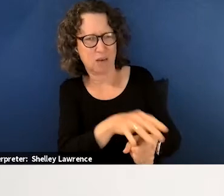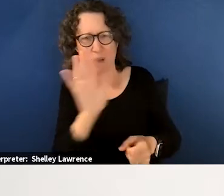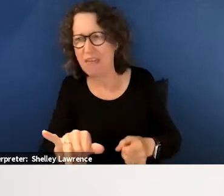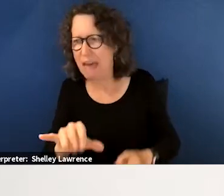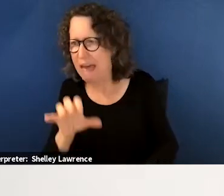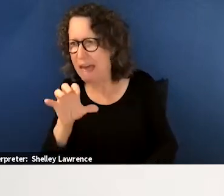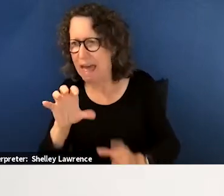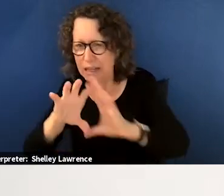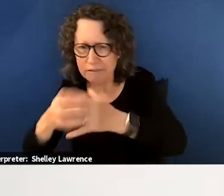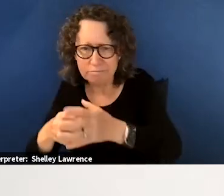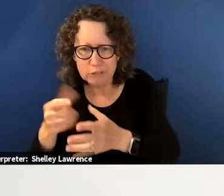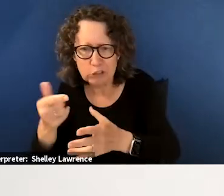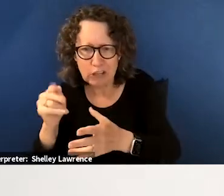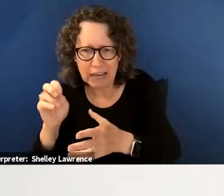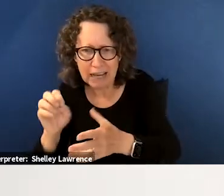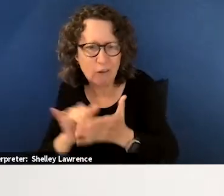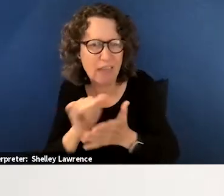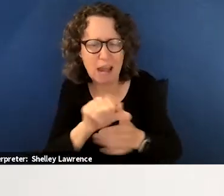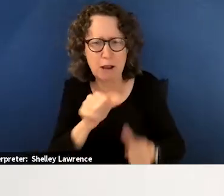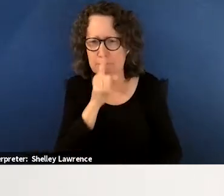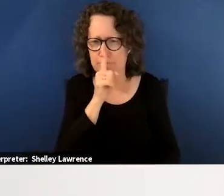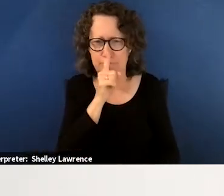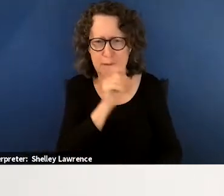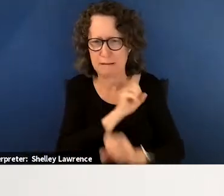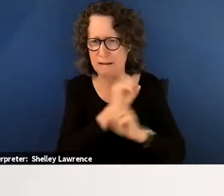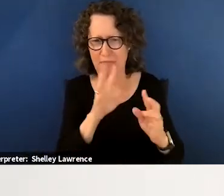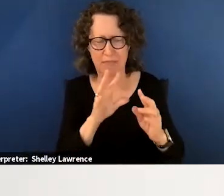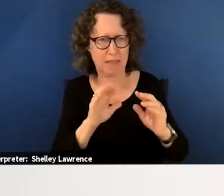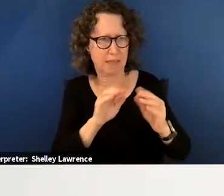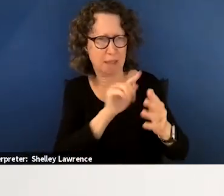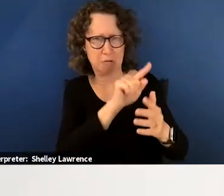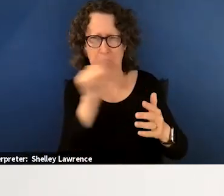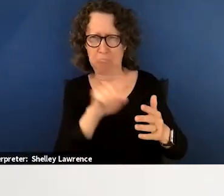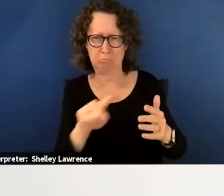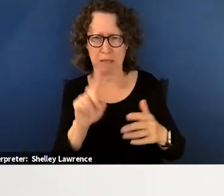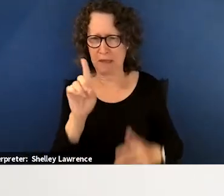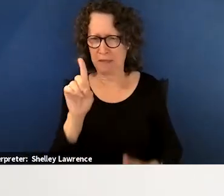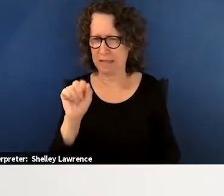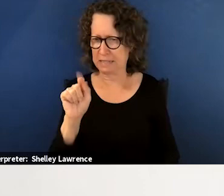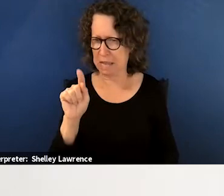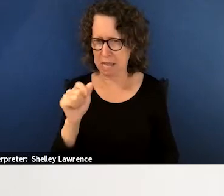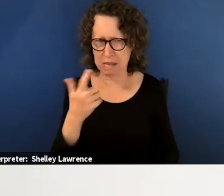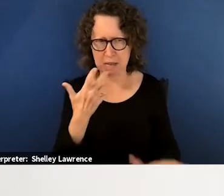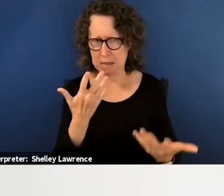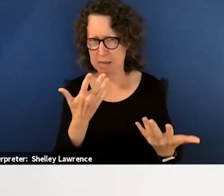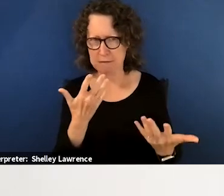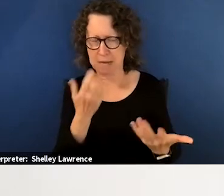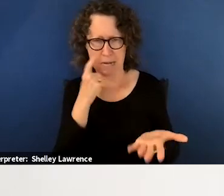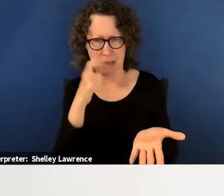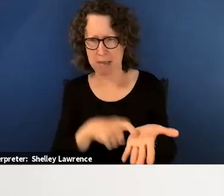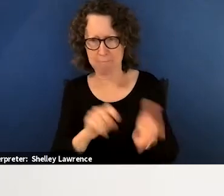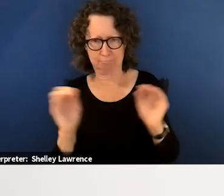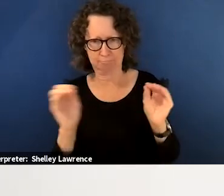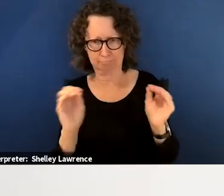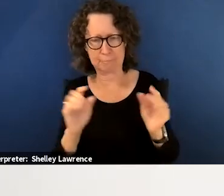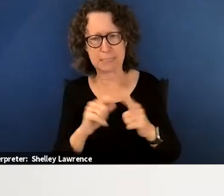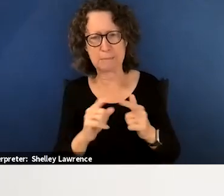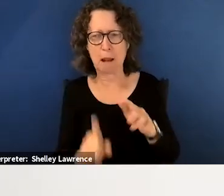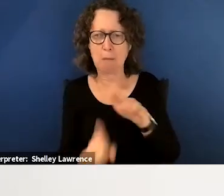or in this grade or in this area. That nothing has concerned us in that way. It's been